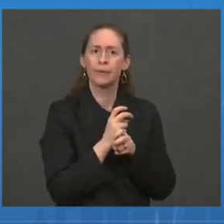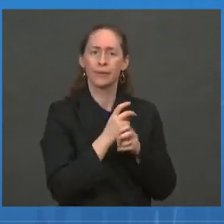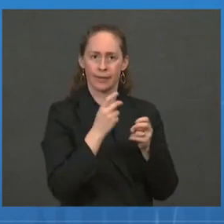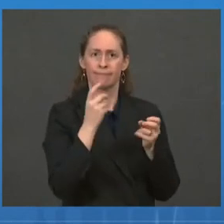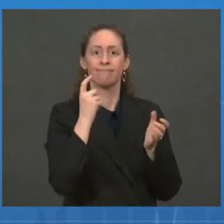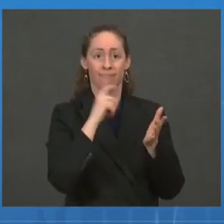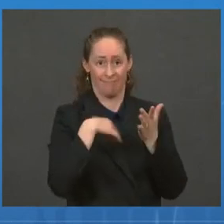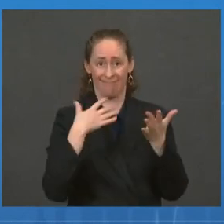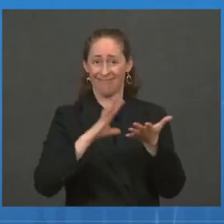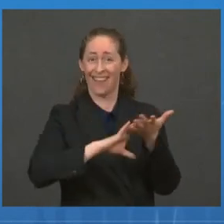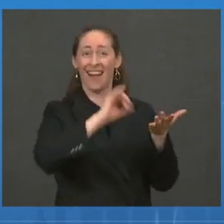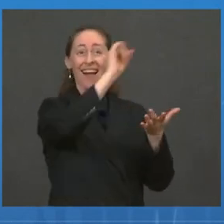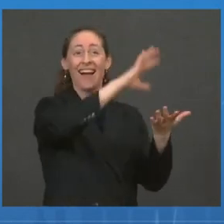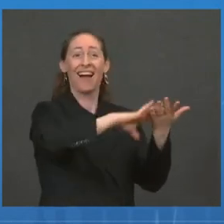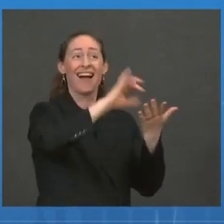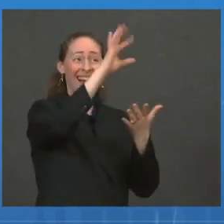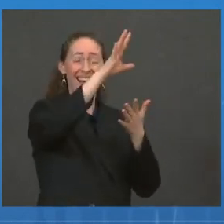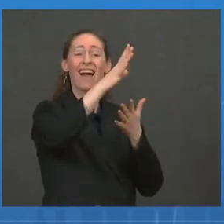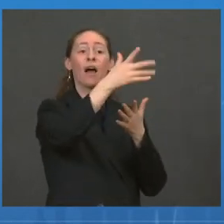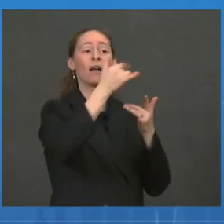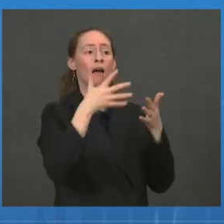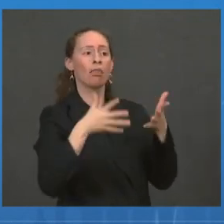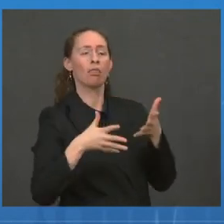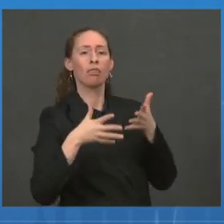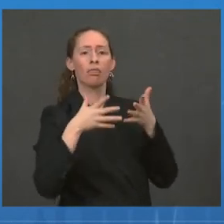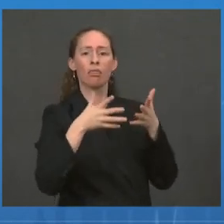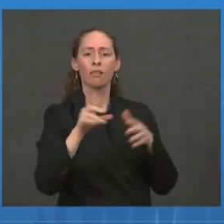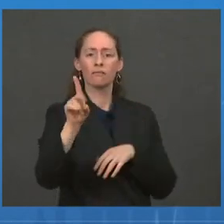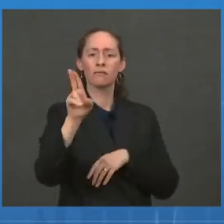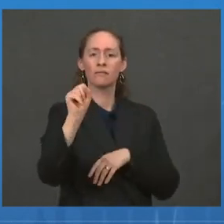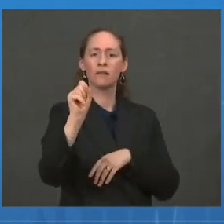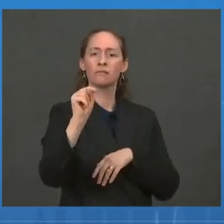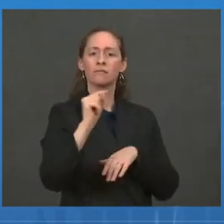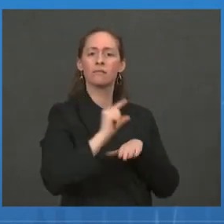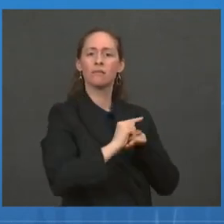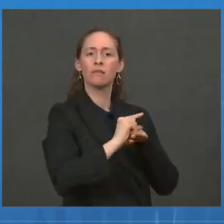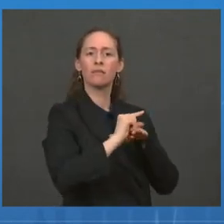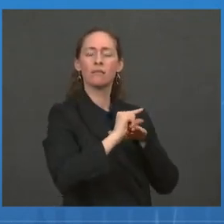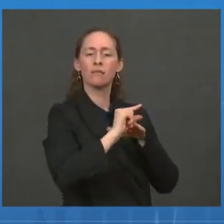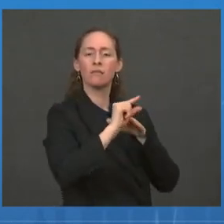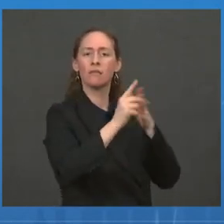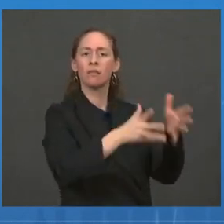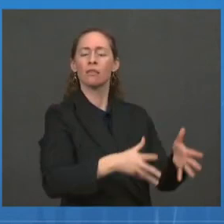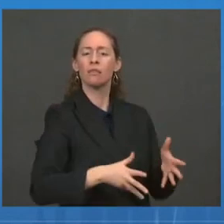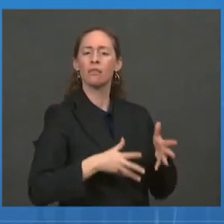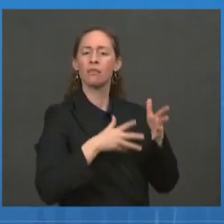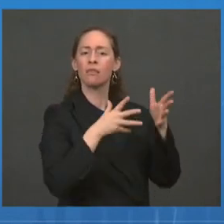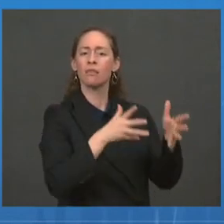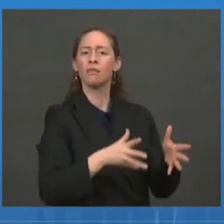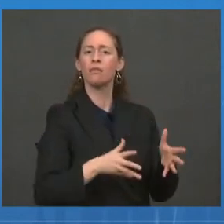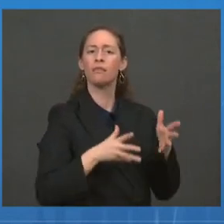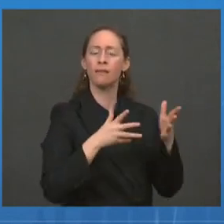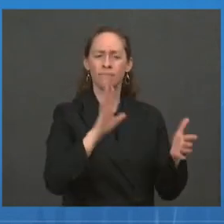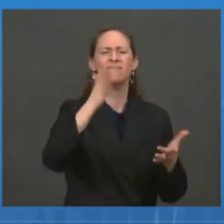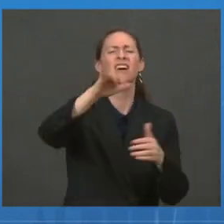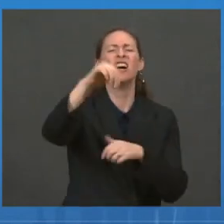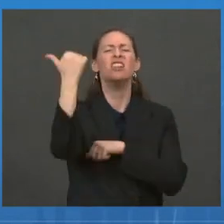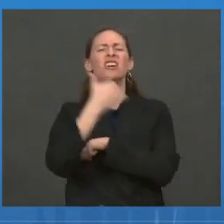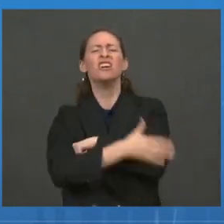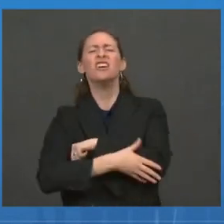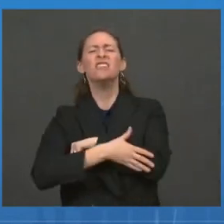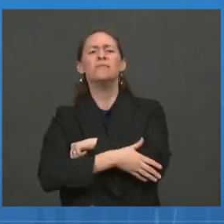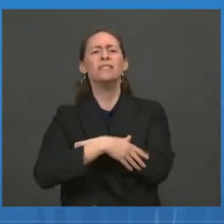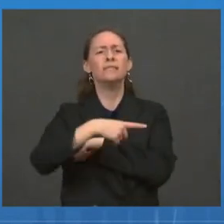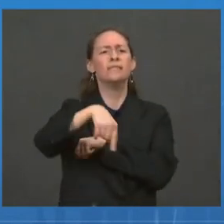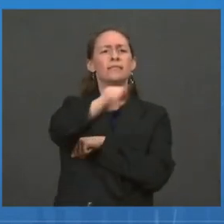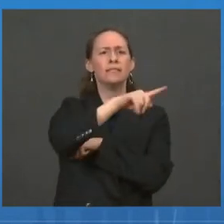african continent have actually told us not to ship any more vaccine because they have not been able to adequately